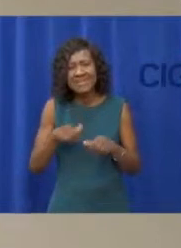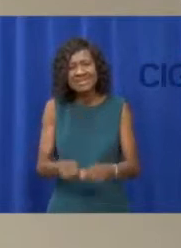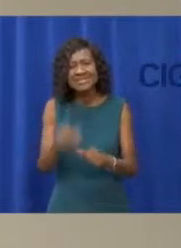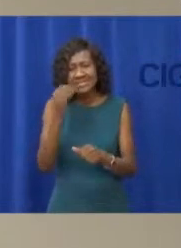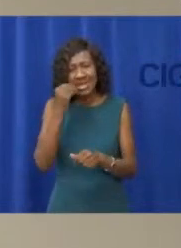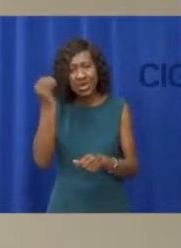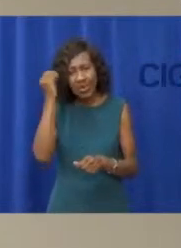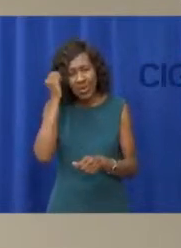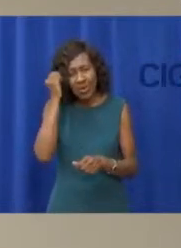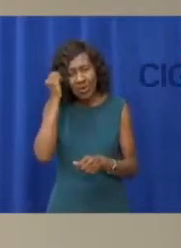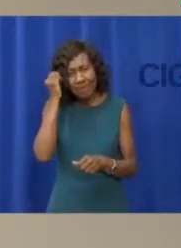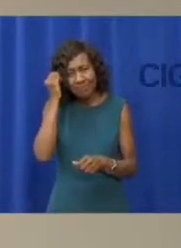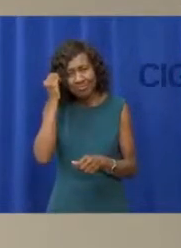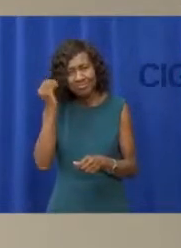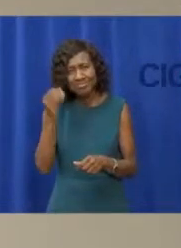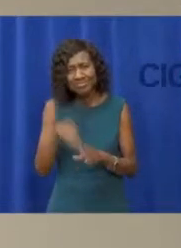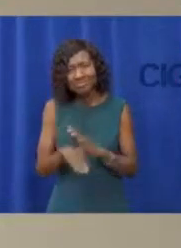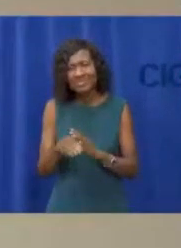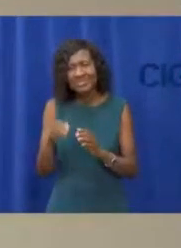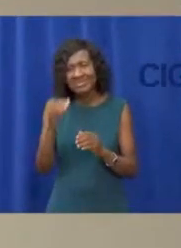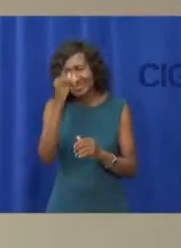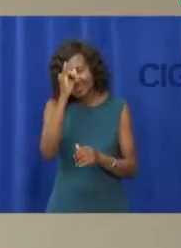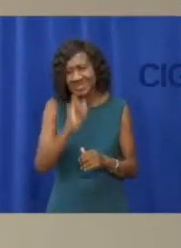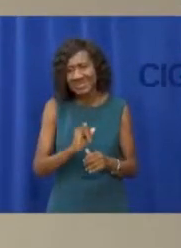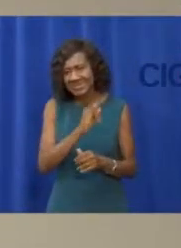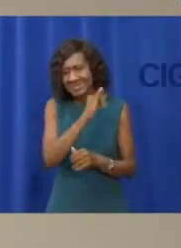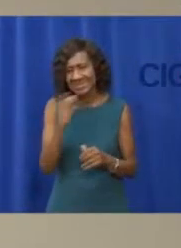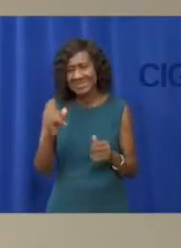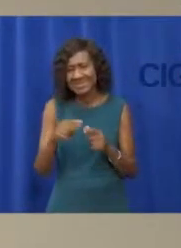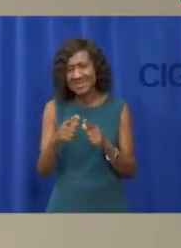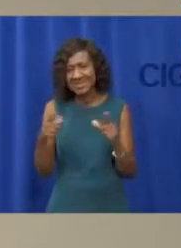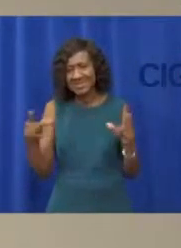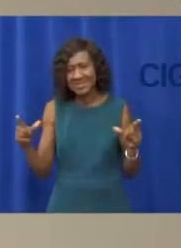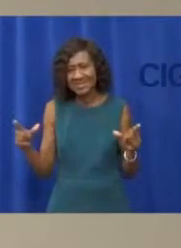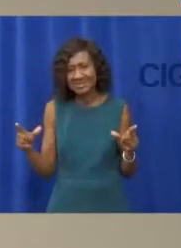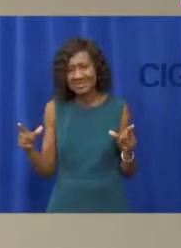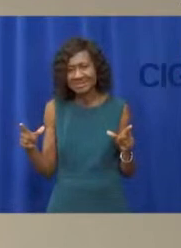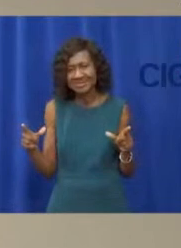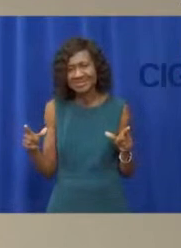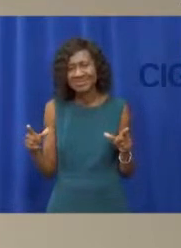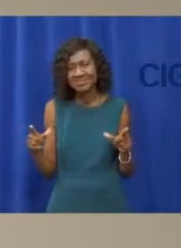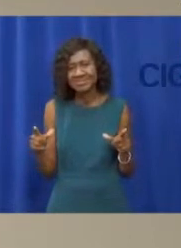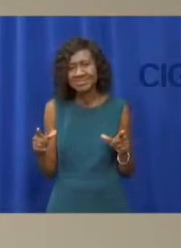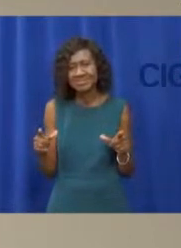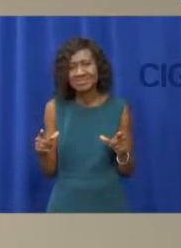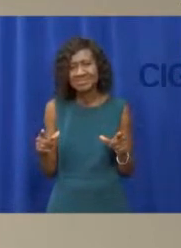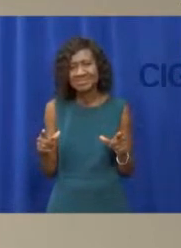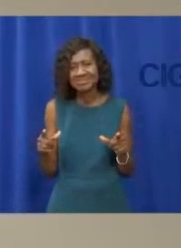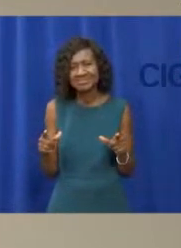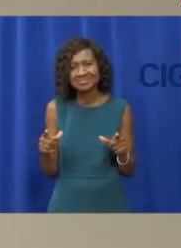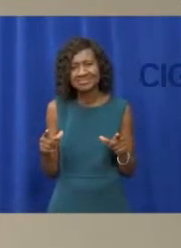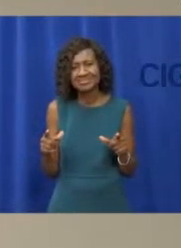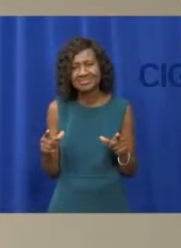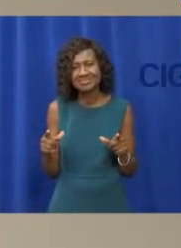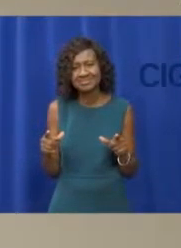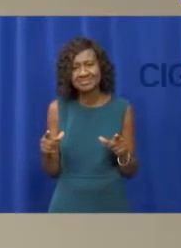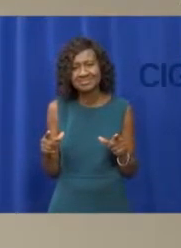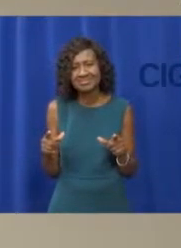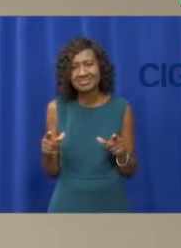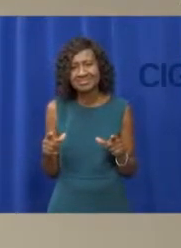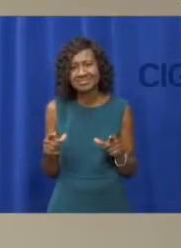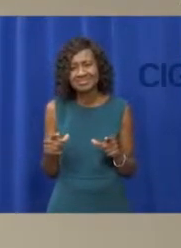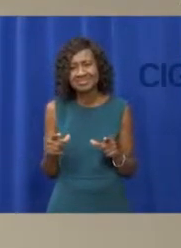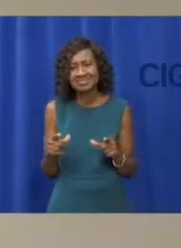essential. In Italian, it's per favore, resta a casa, a meno